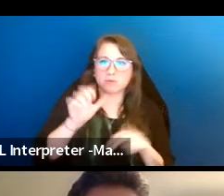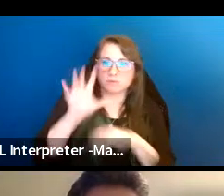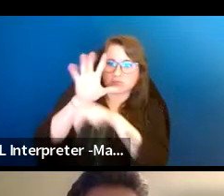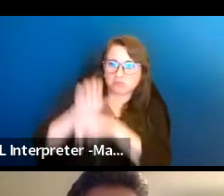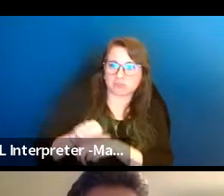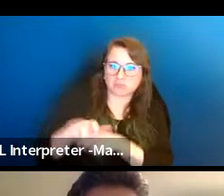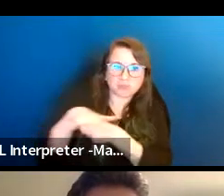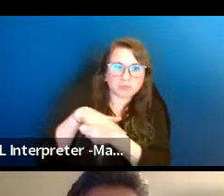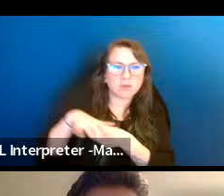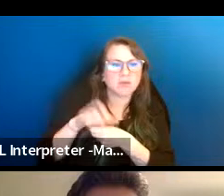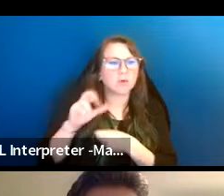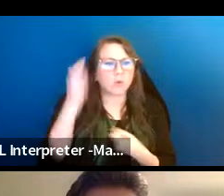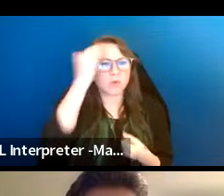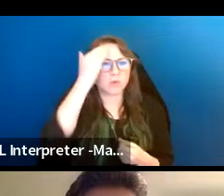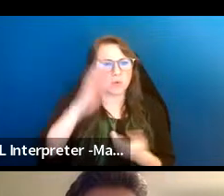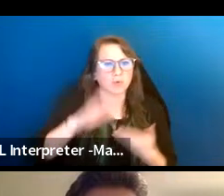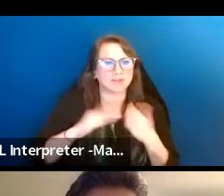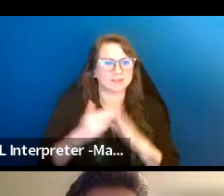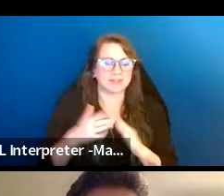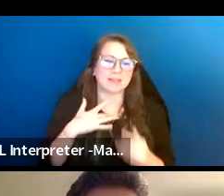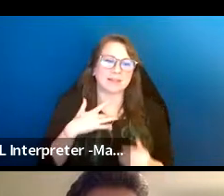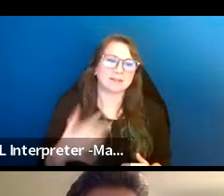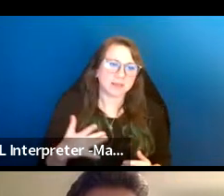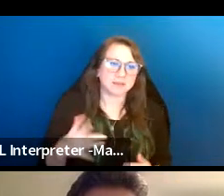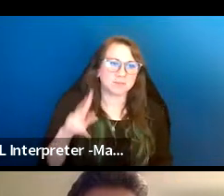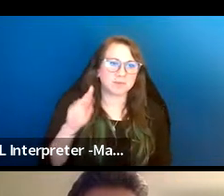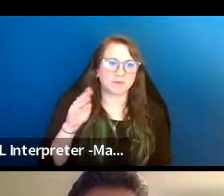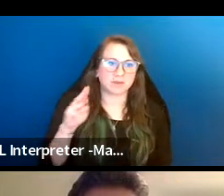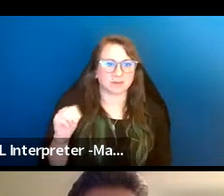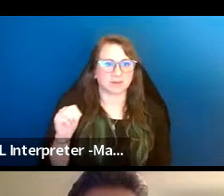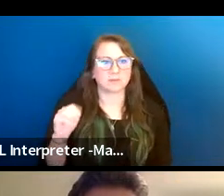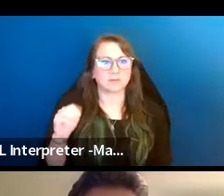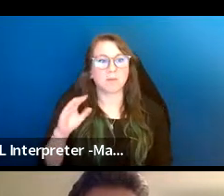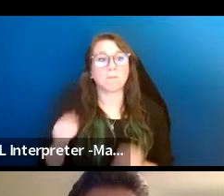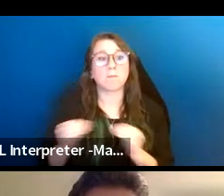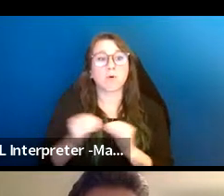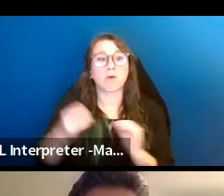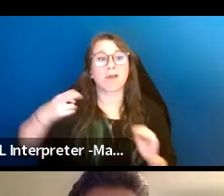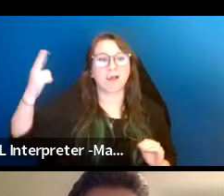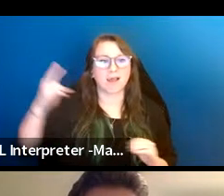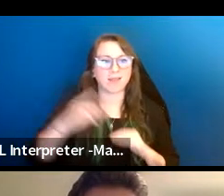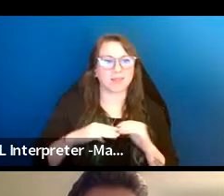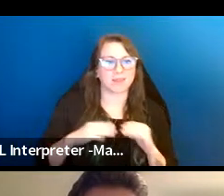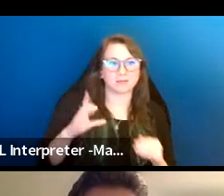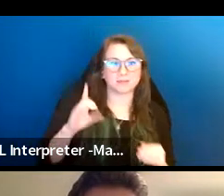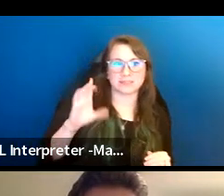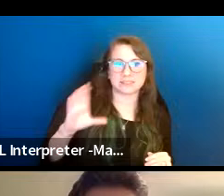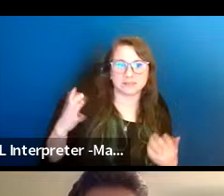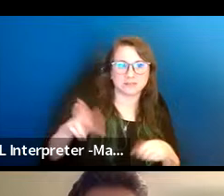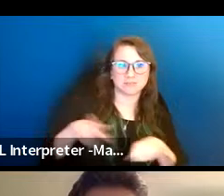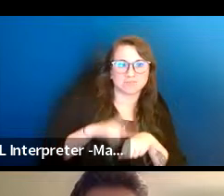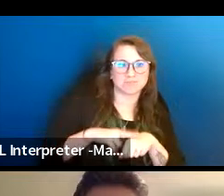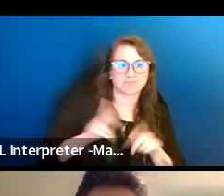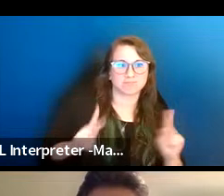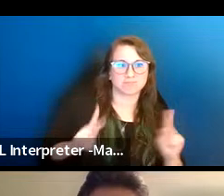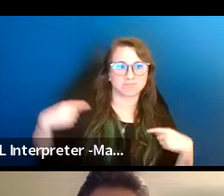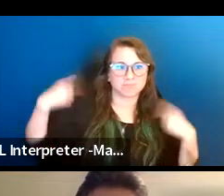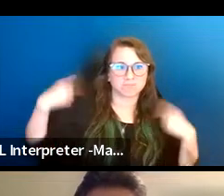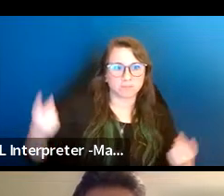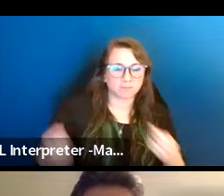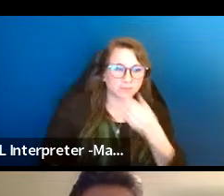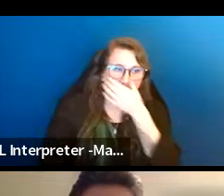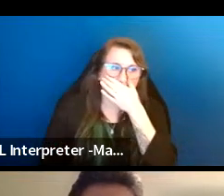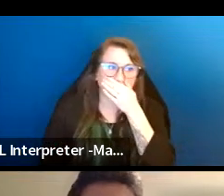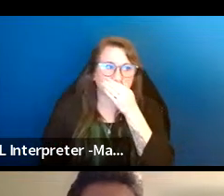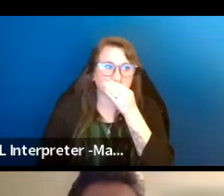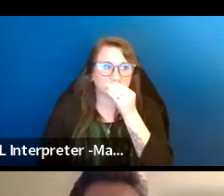to the city, they tend to be victims of crimes at higher rates than DC natives. So I'm just thinking ahead that